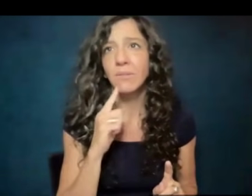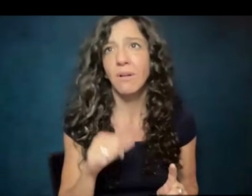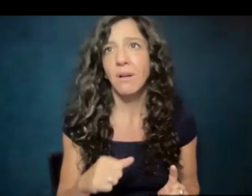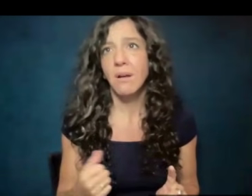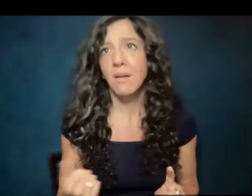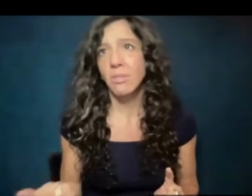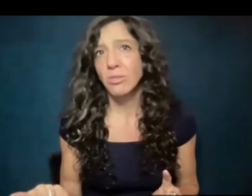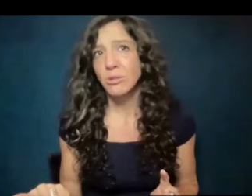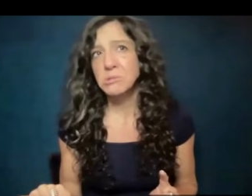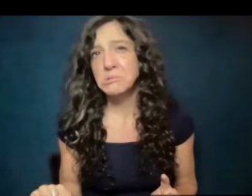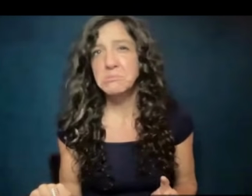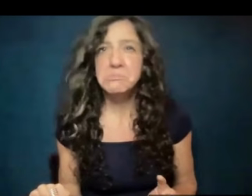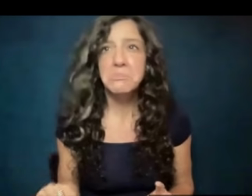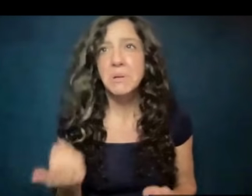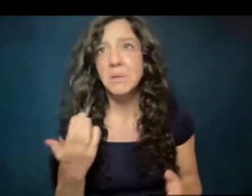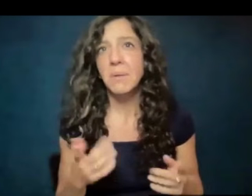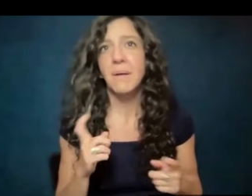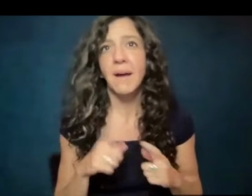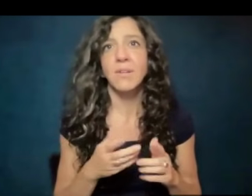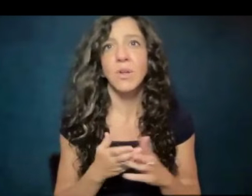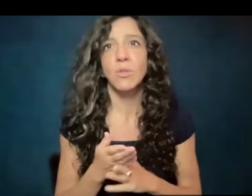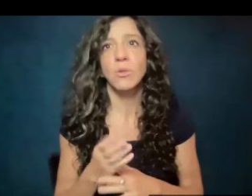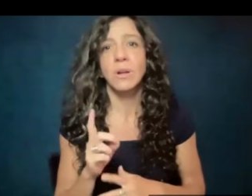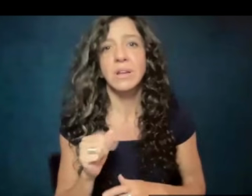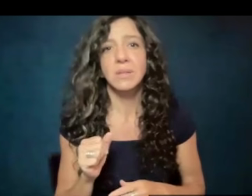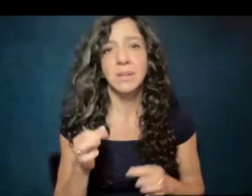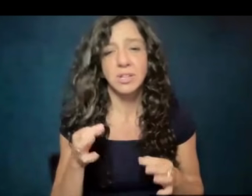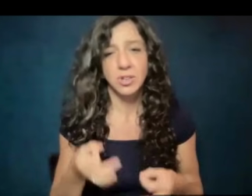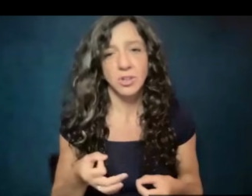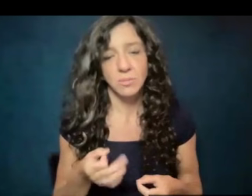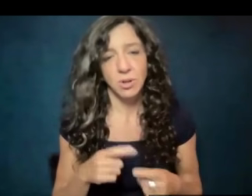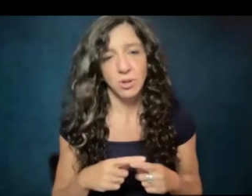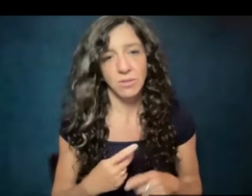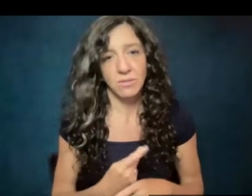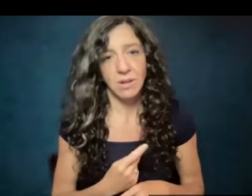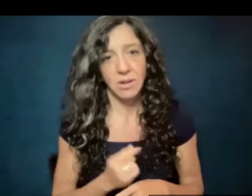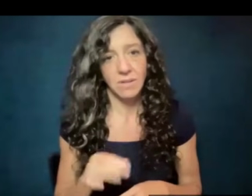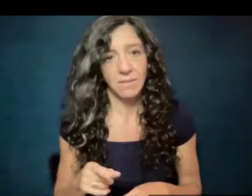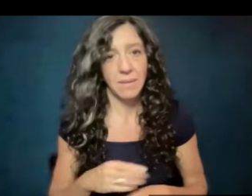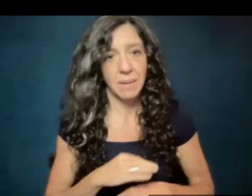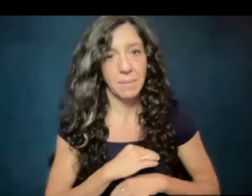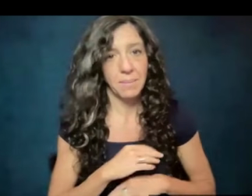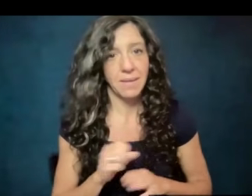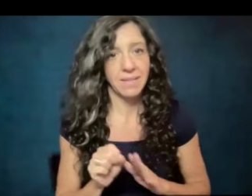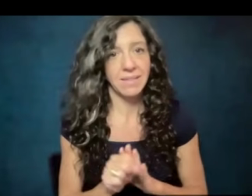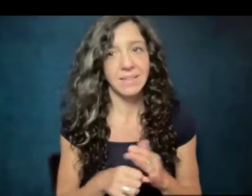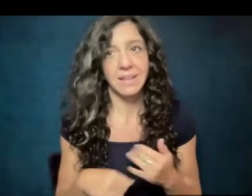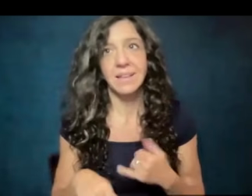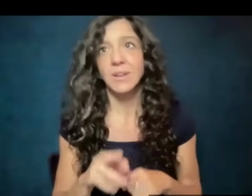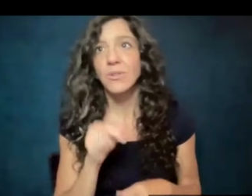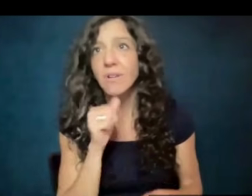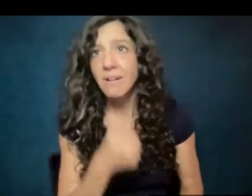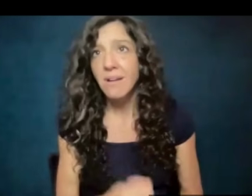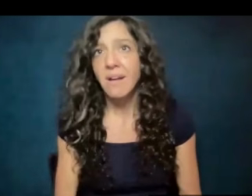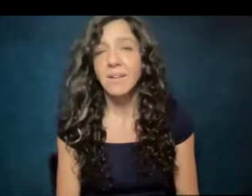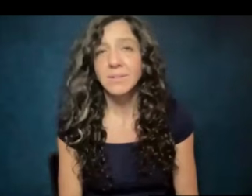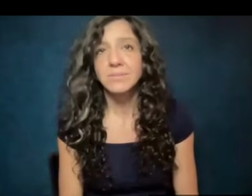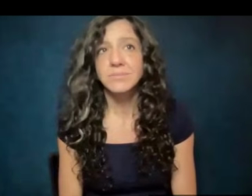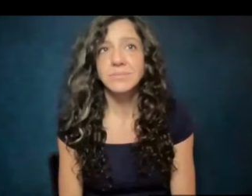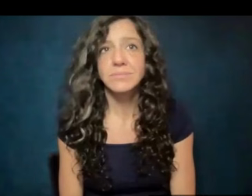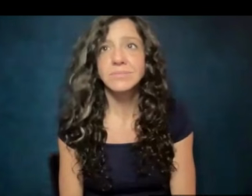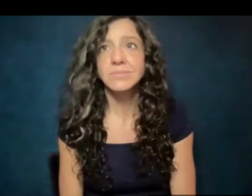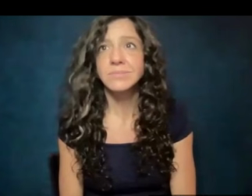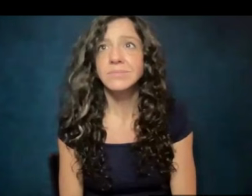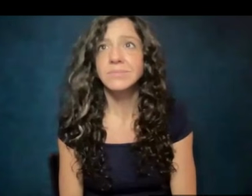they may need to go through a disability determination to see if they meet the state standard. Yeah. CMS